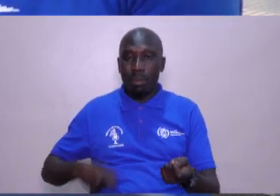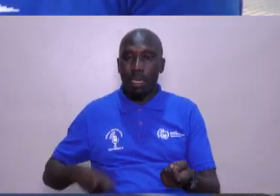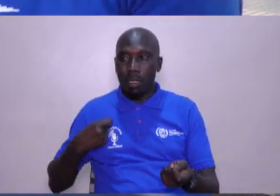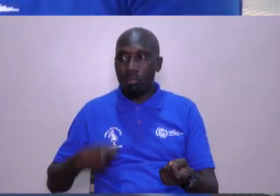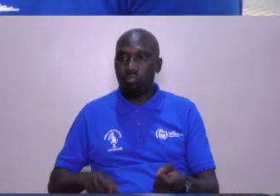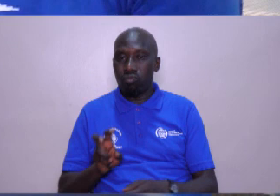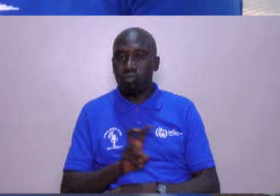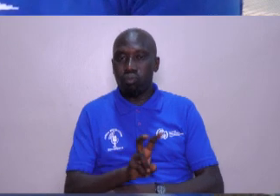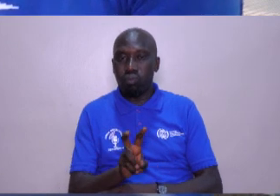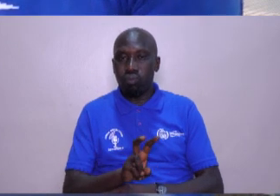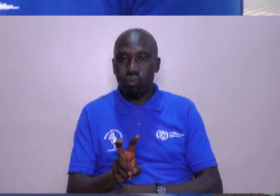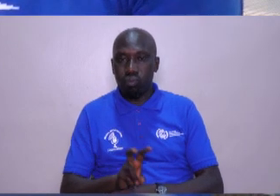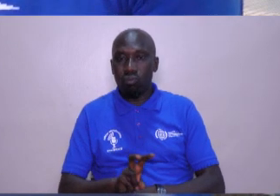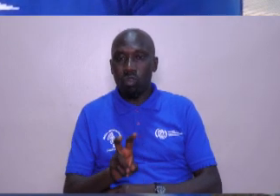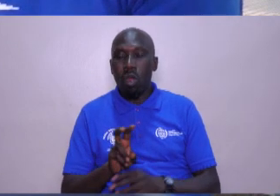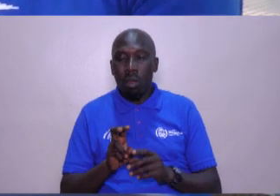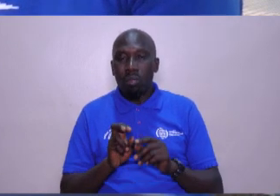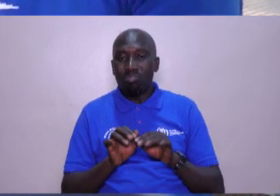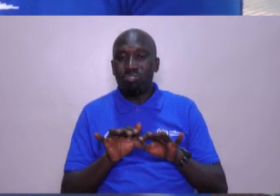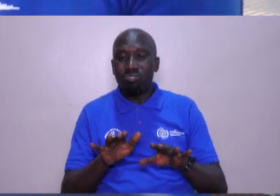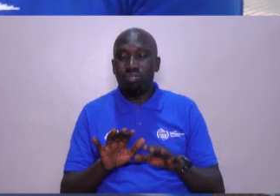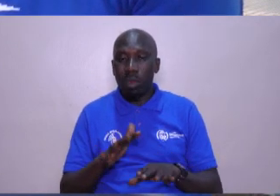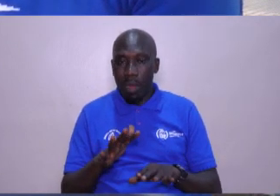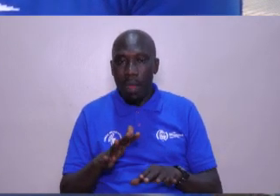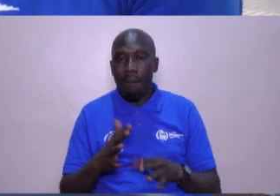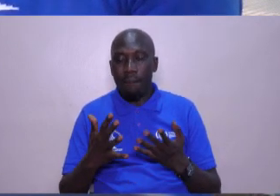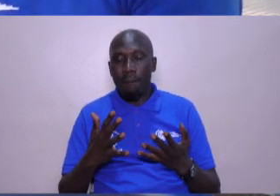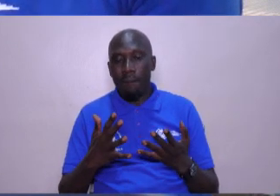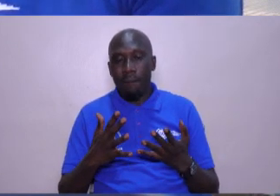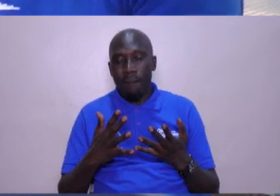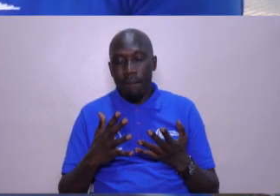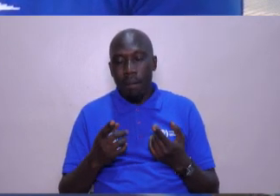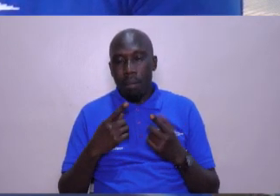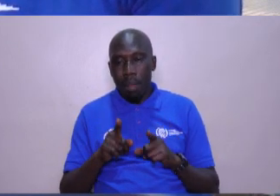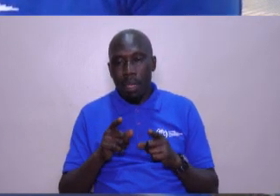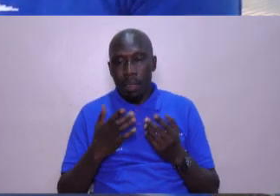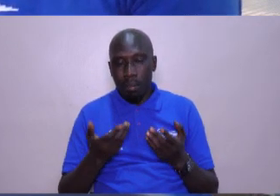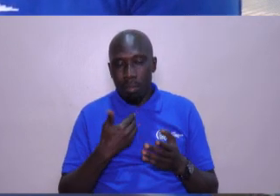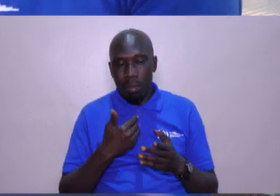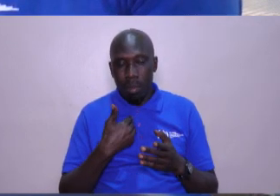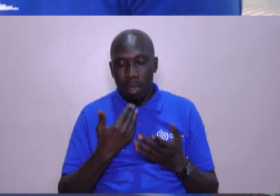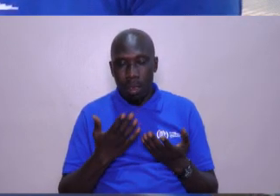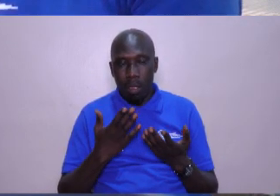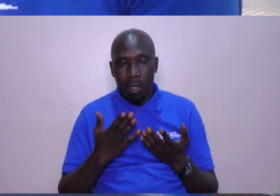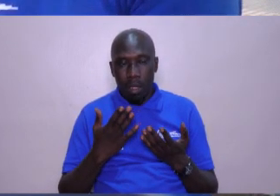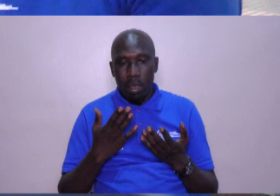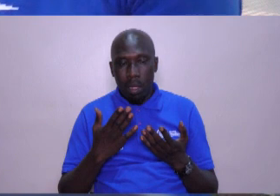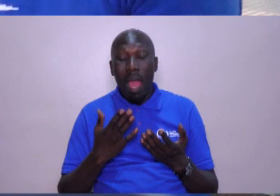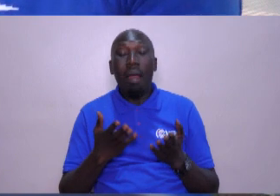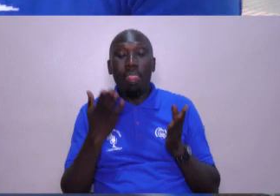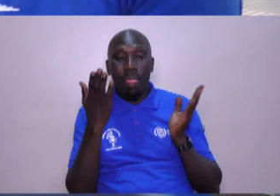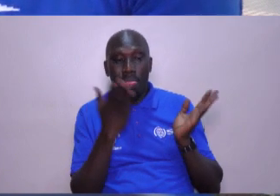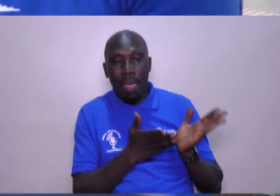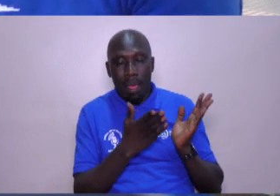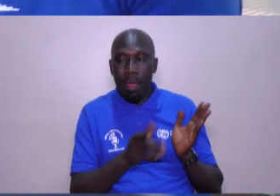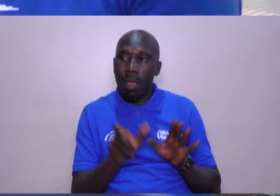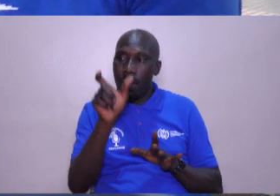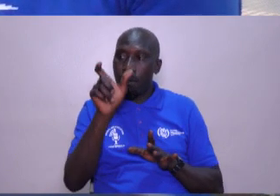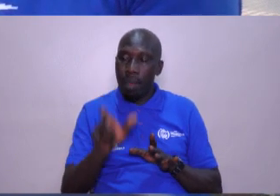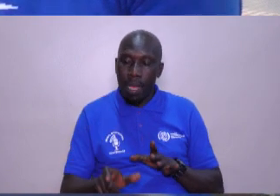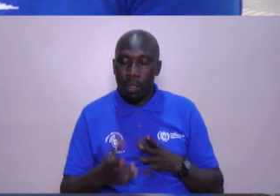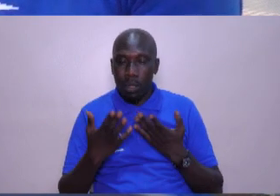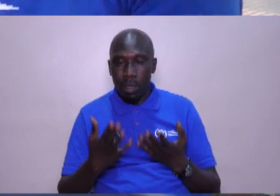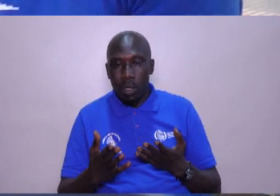with water sprinkling out of the pipe. Yes. But I'm animating, I'm there. Yes. The person who is